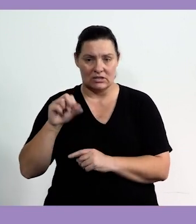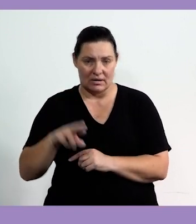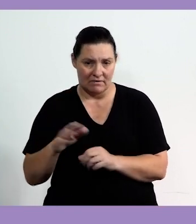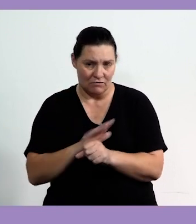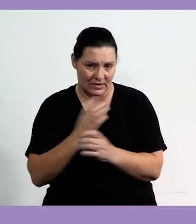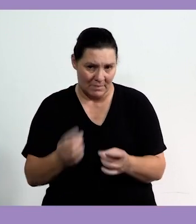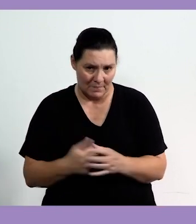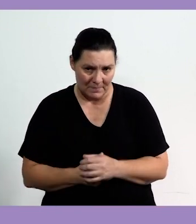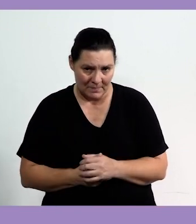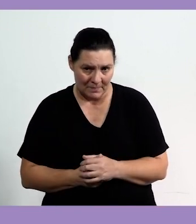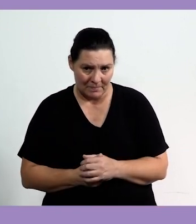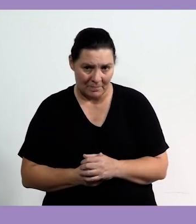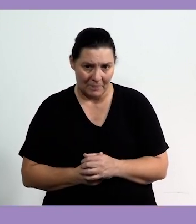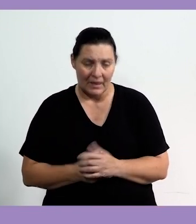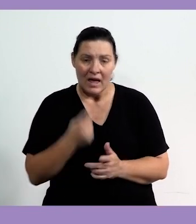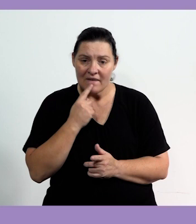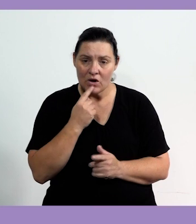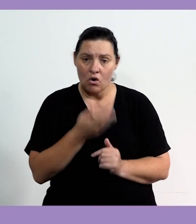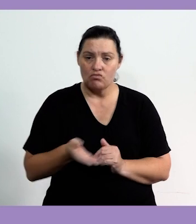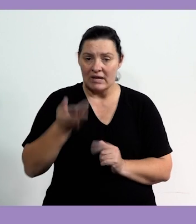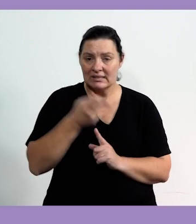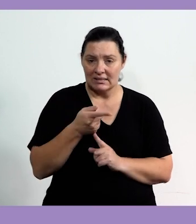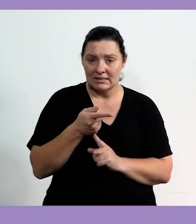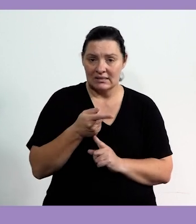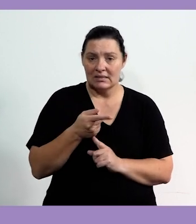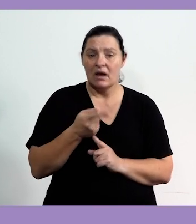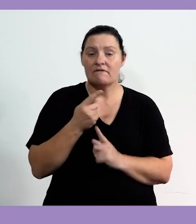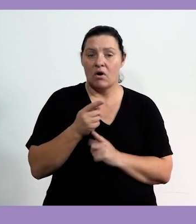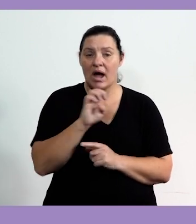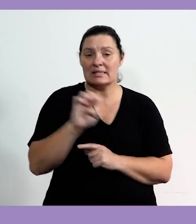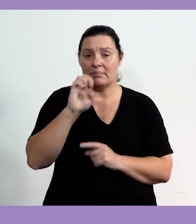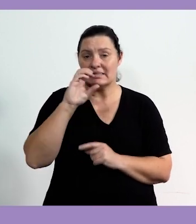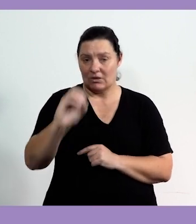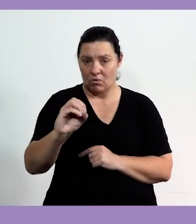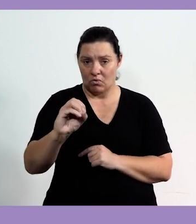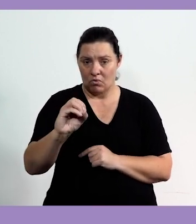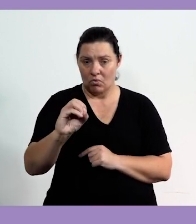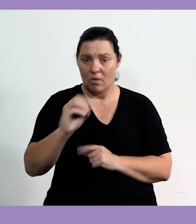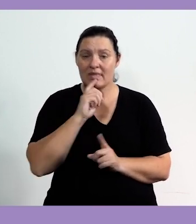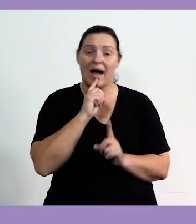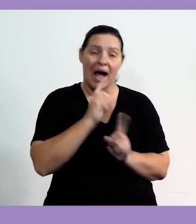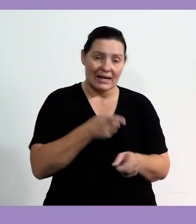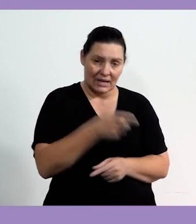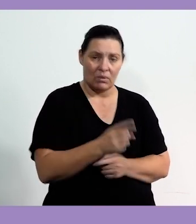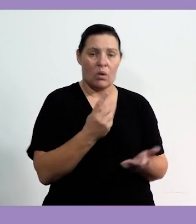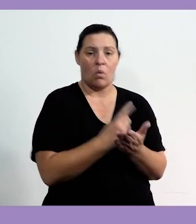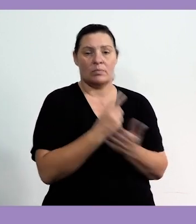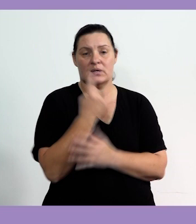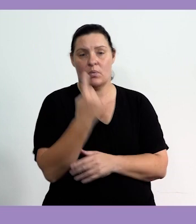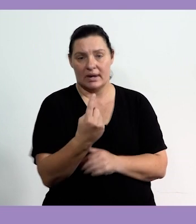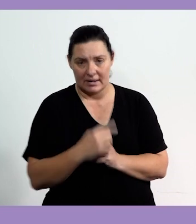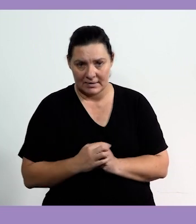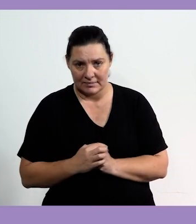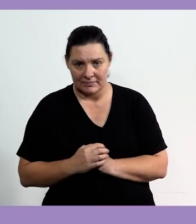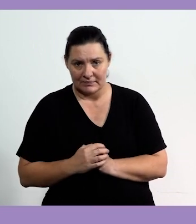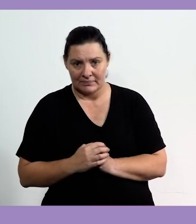positive integer. When you have raised a power to an exponent 0, then the